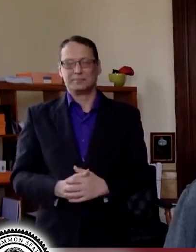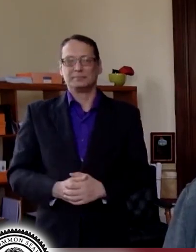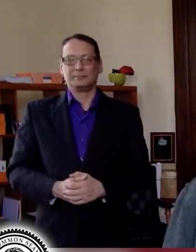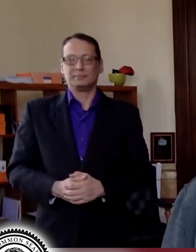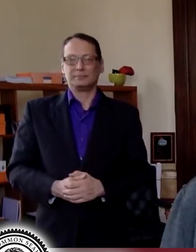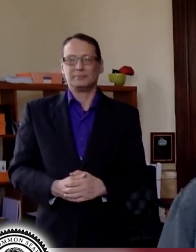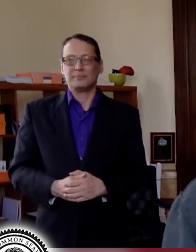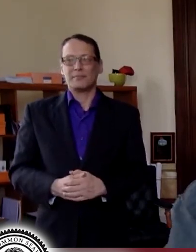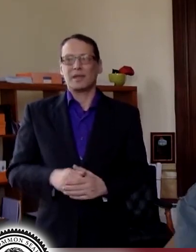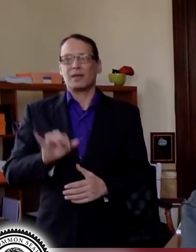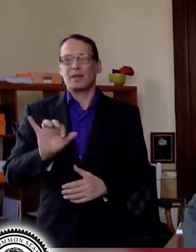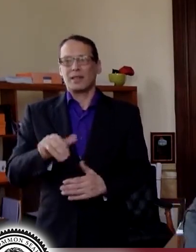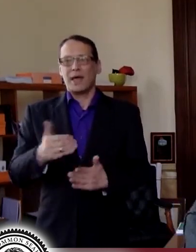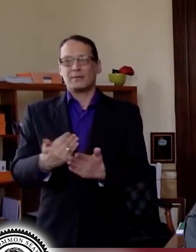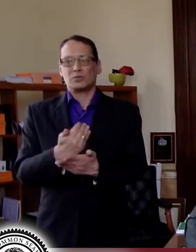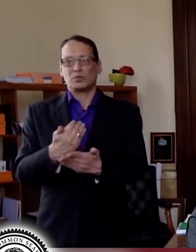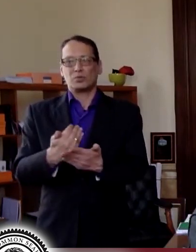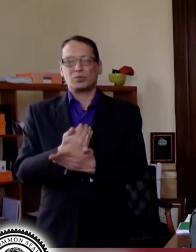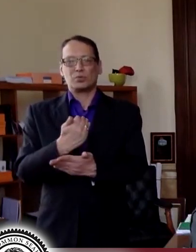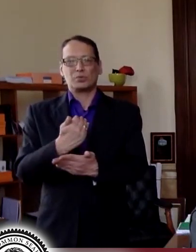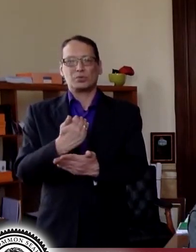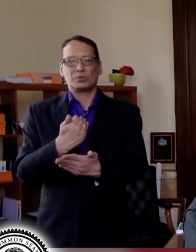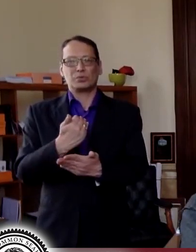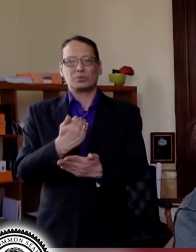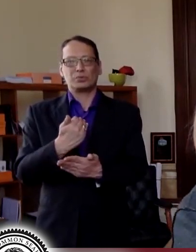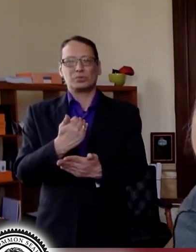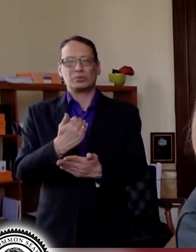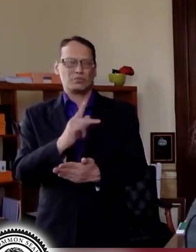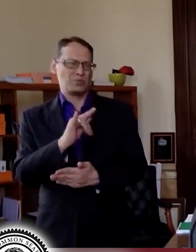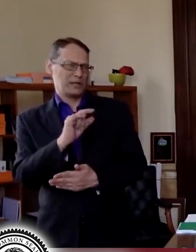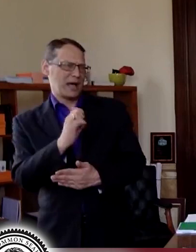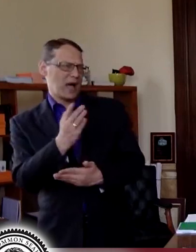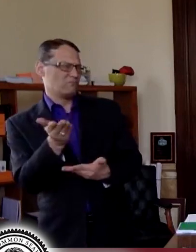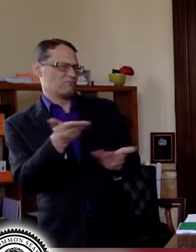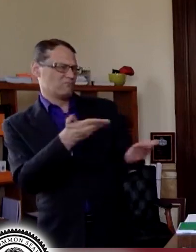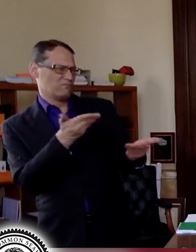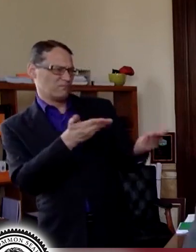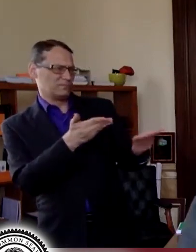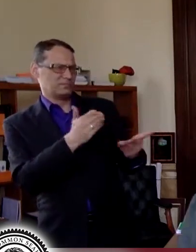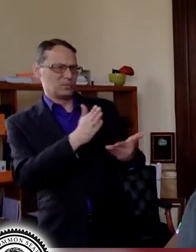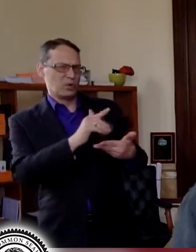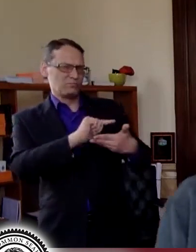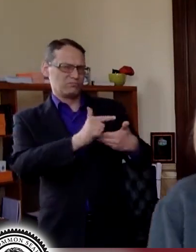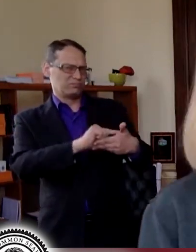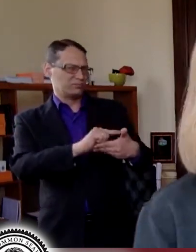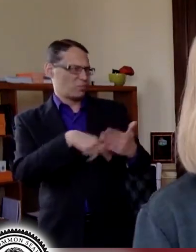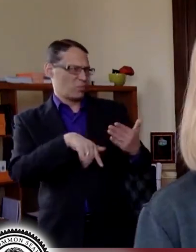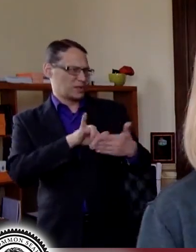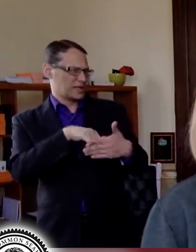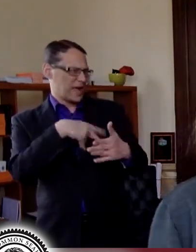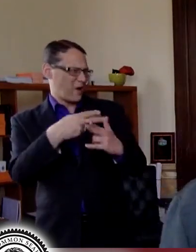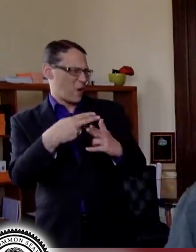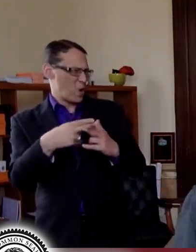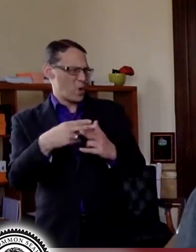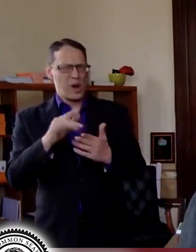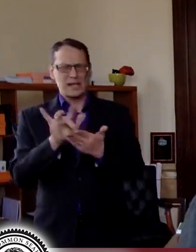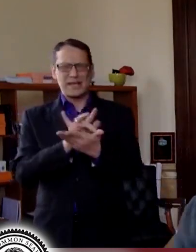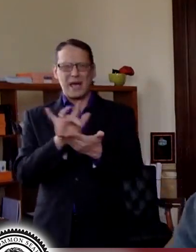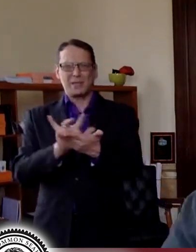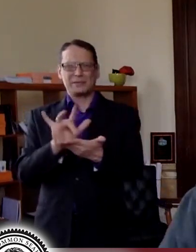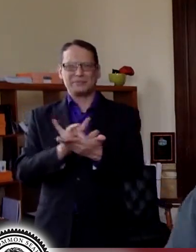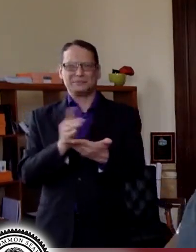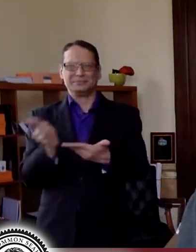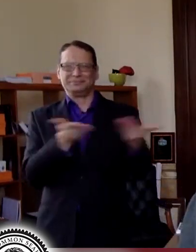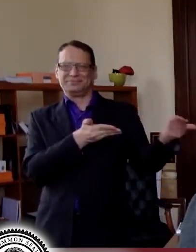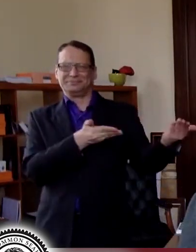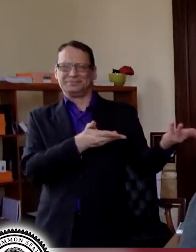So that gives I'll give Kyle back his what's that thing called?